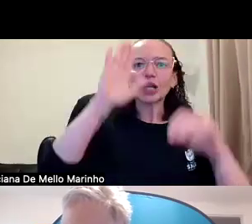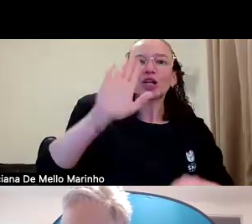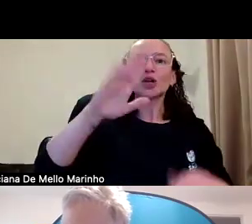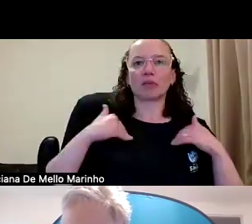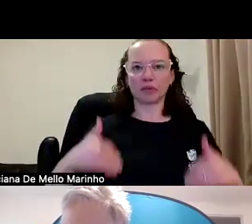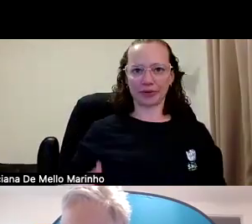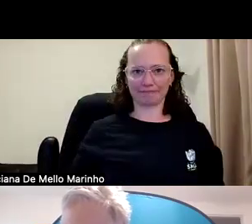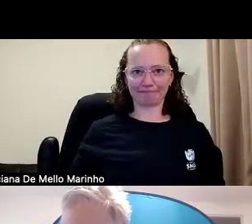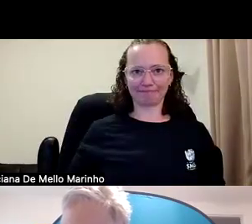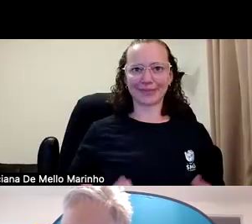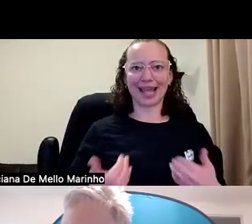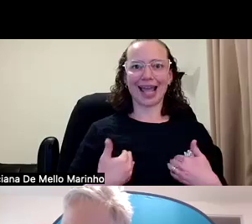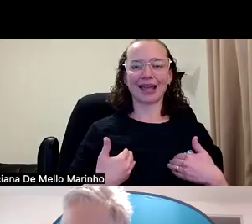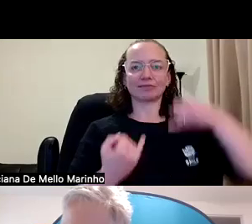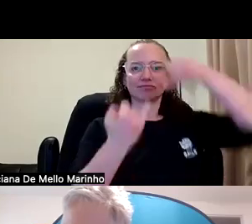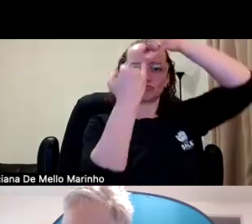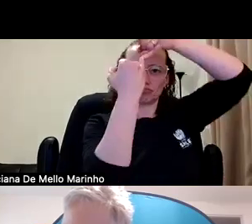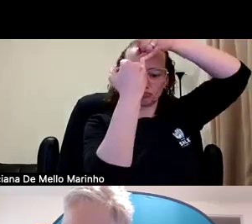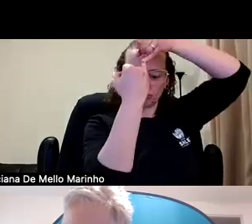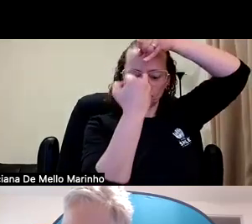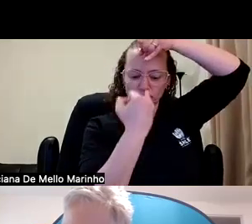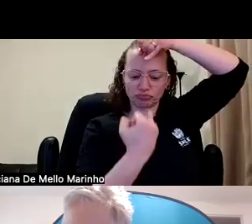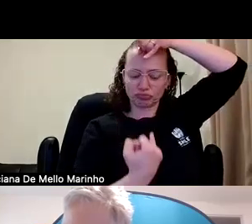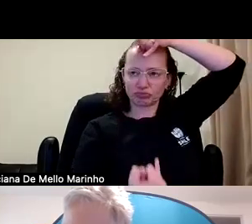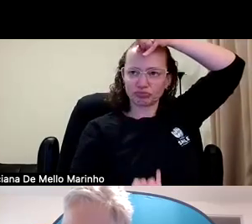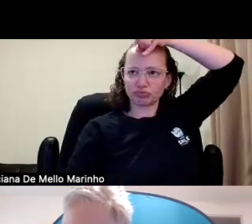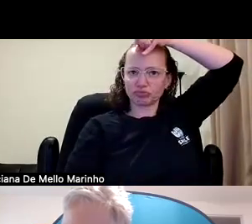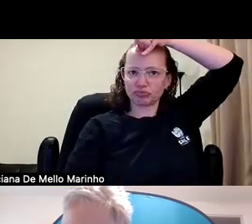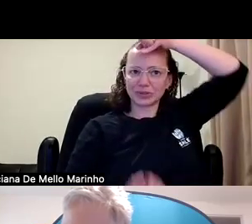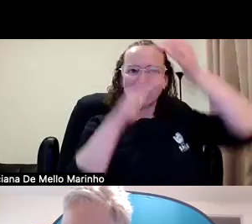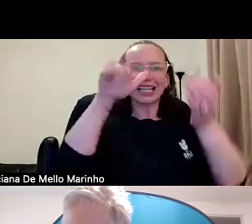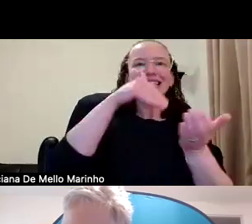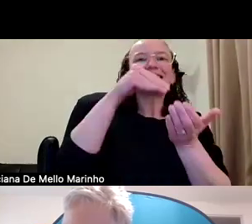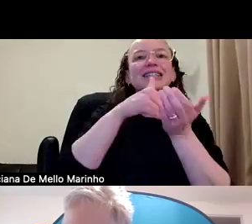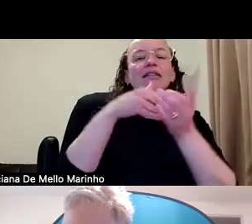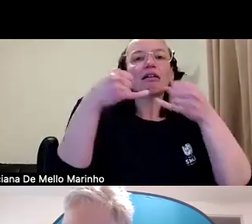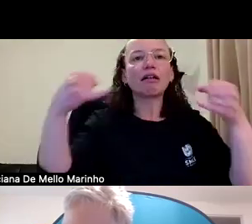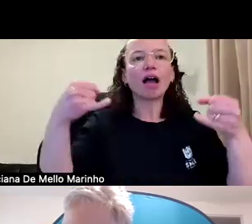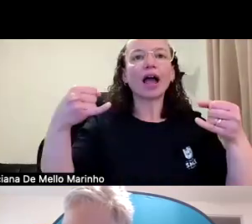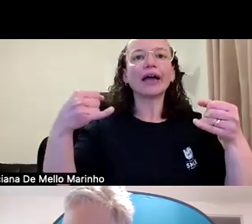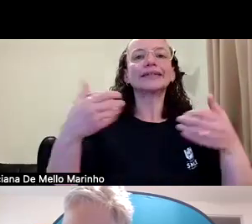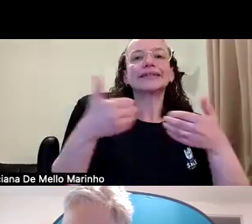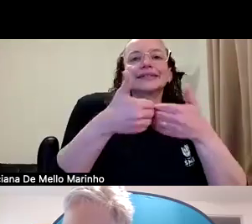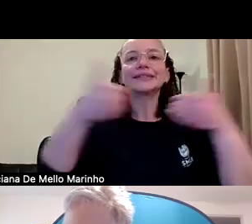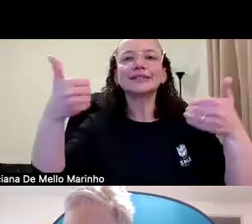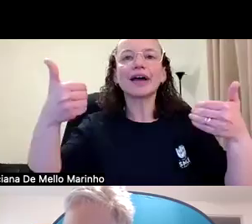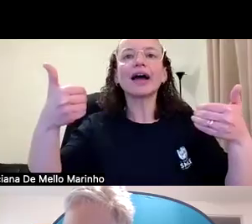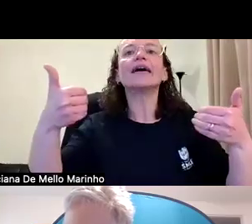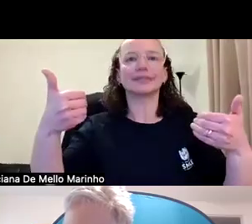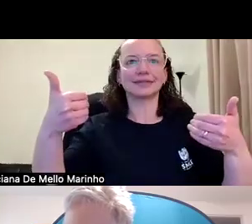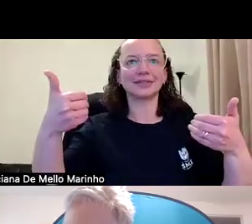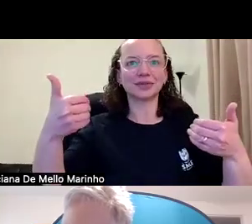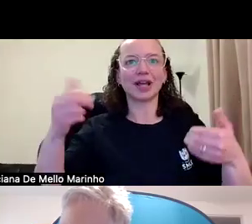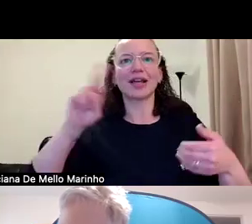Now you want to try and envision your body. You have a median line that goes around the center of your body, right? A